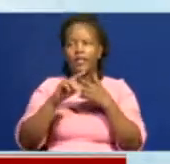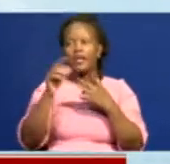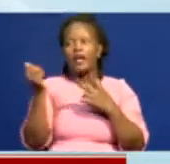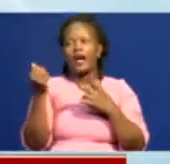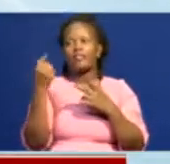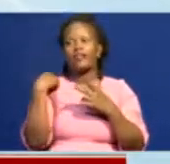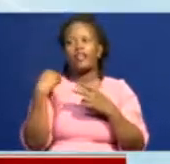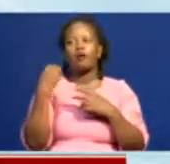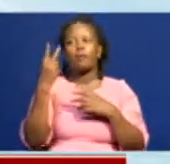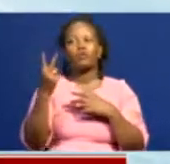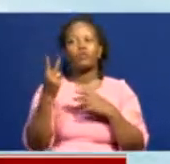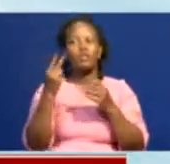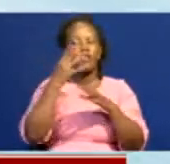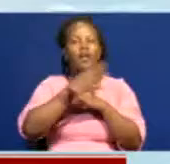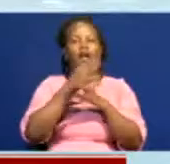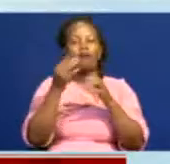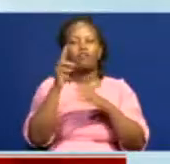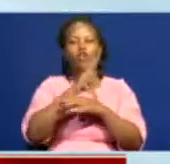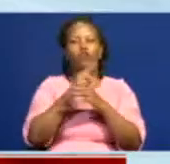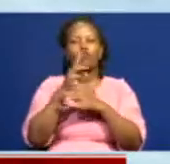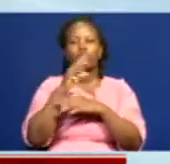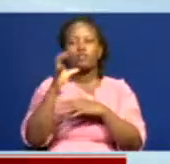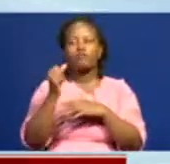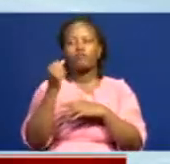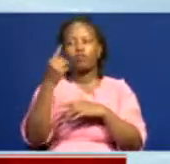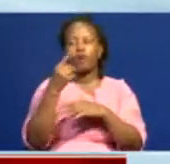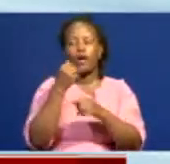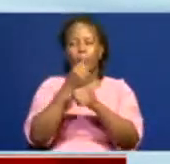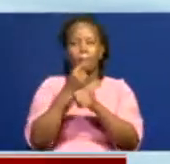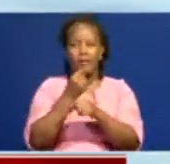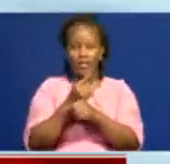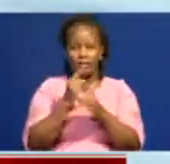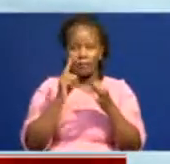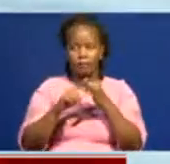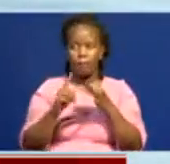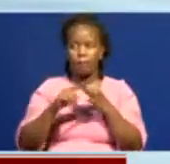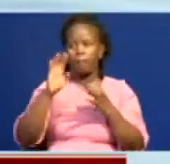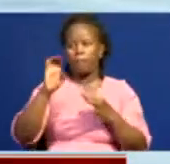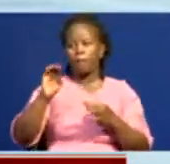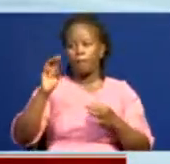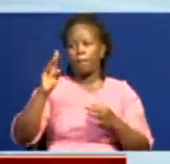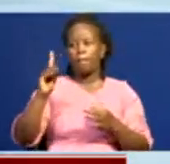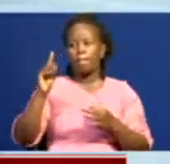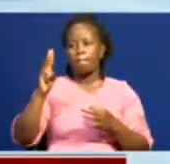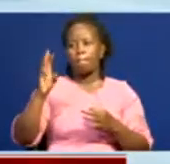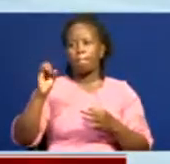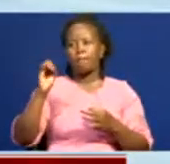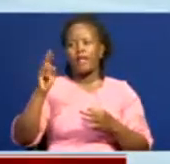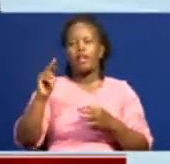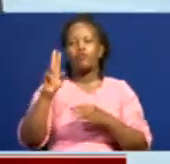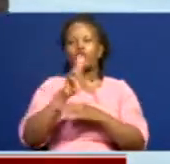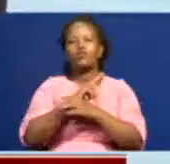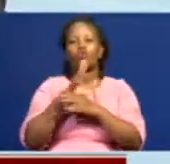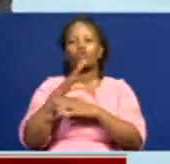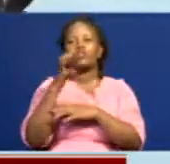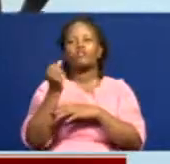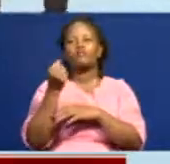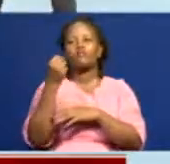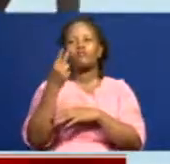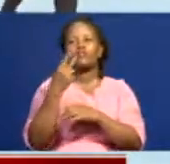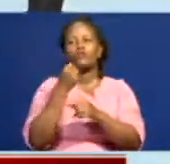after clinching a time of 51 minutes 65 seconds. Edwin Terrer was third in a time of 52 minutes 49